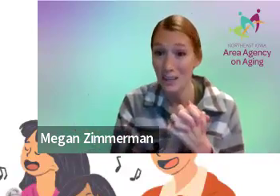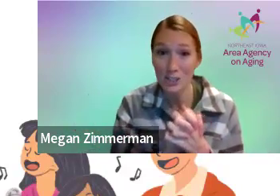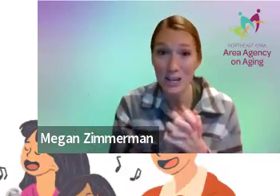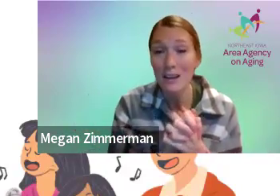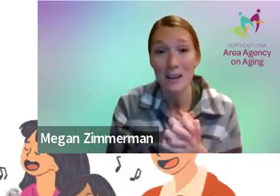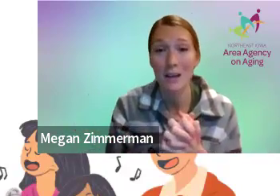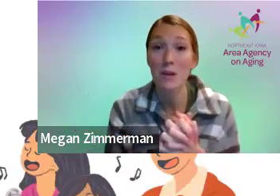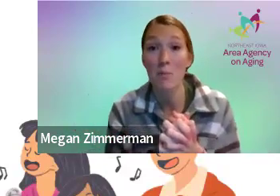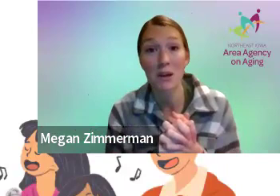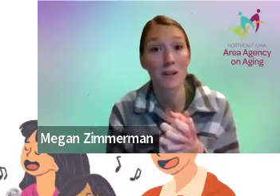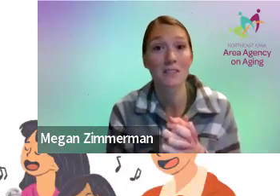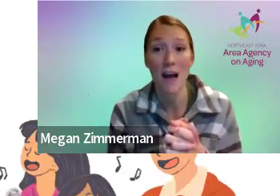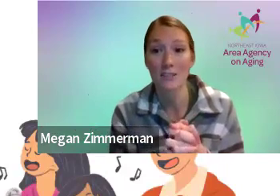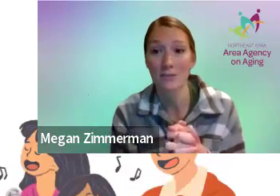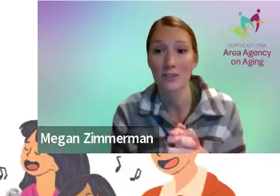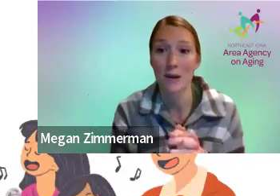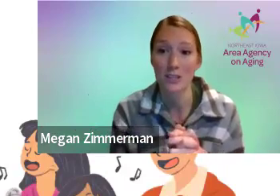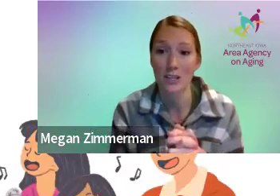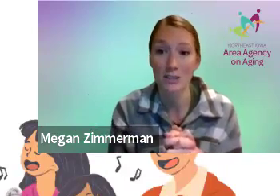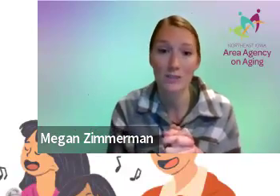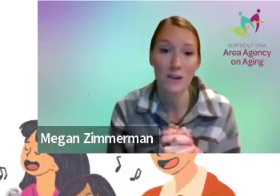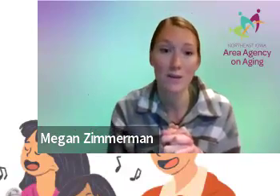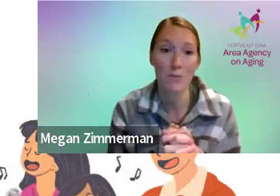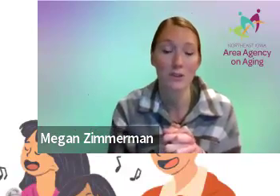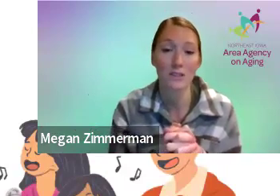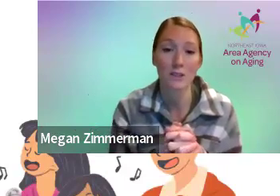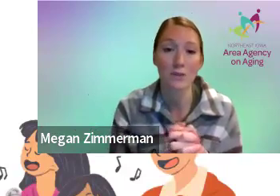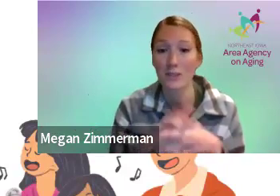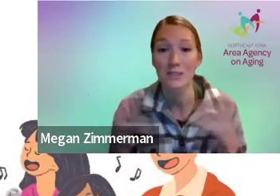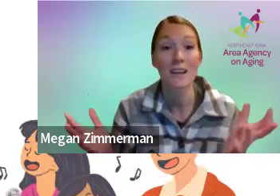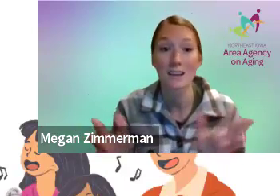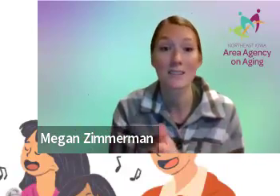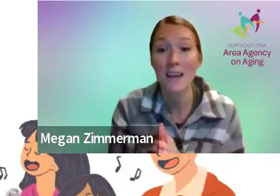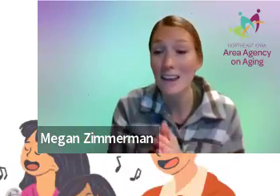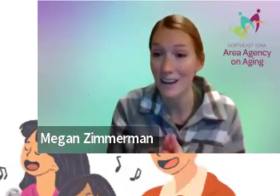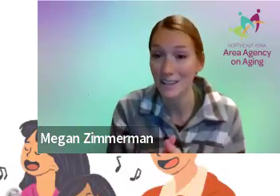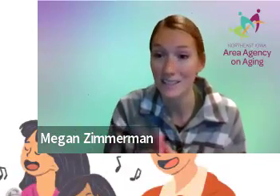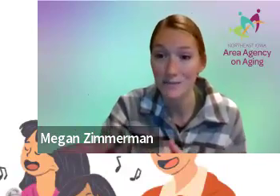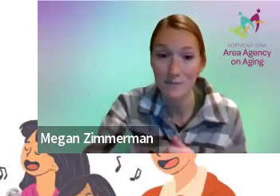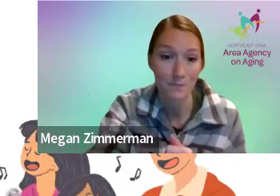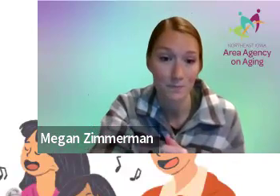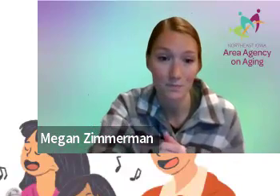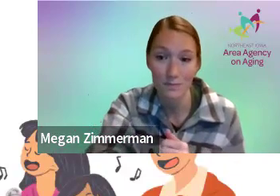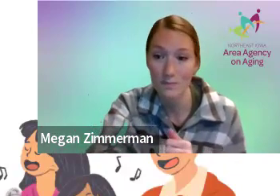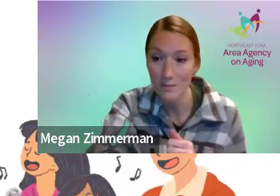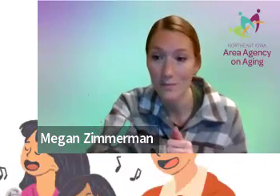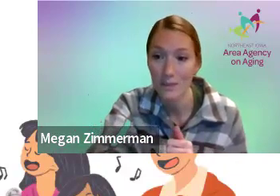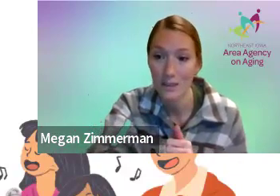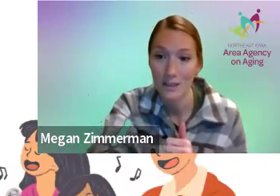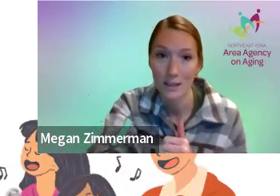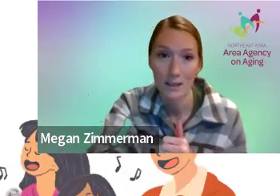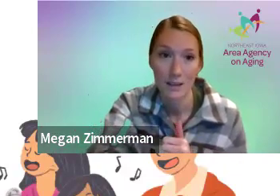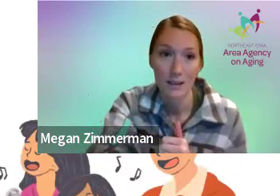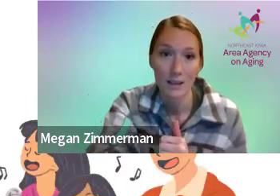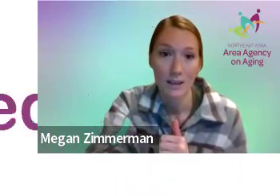Social isolation can be a big risk factor for dementia, so it's very important to stay connected.